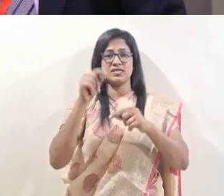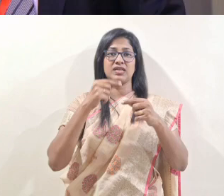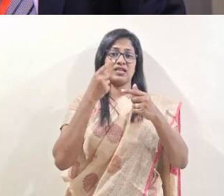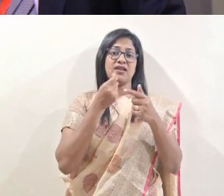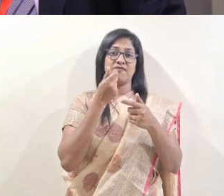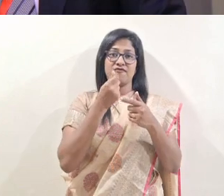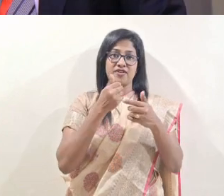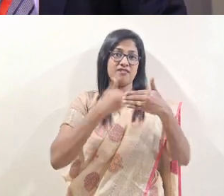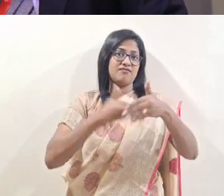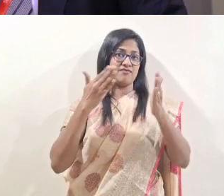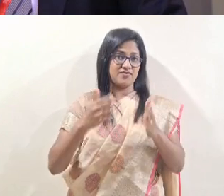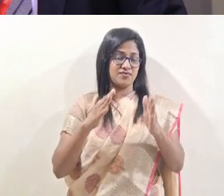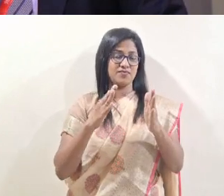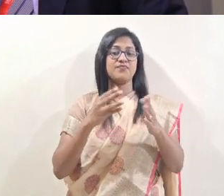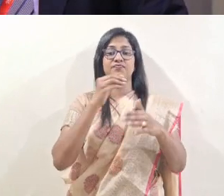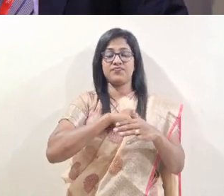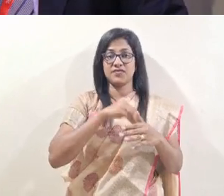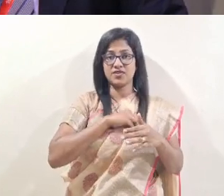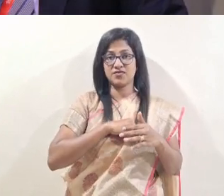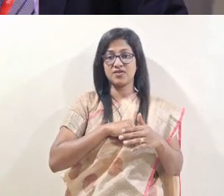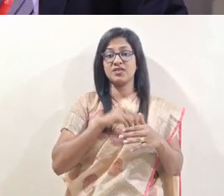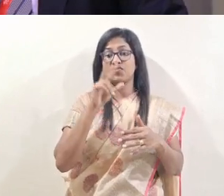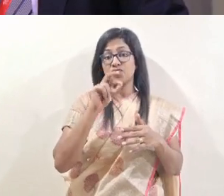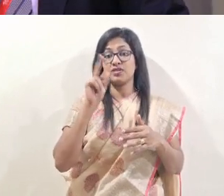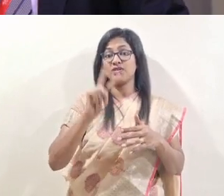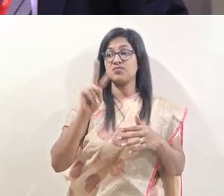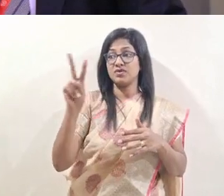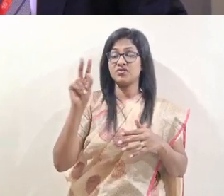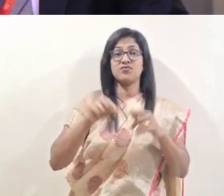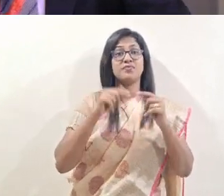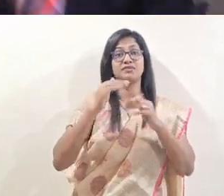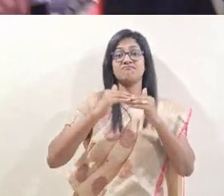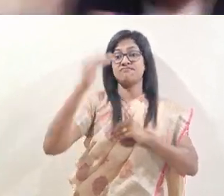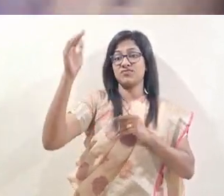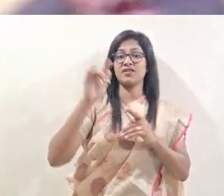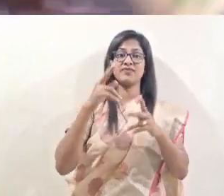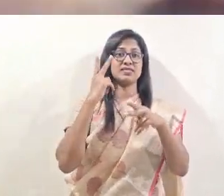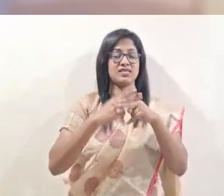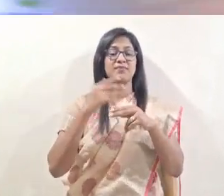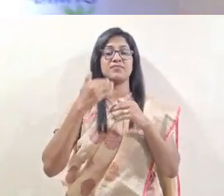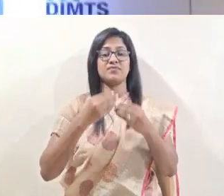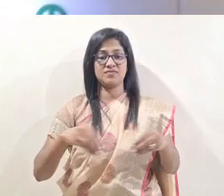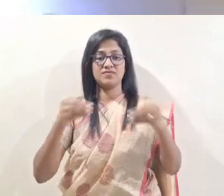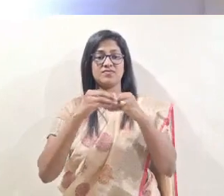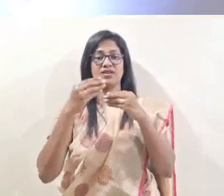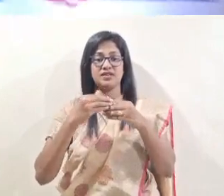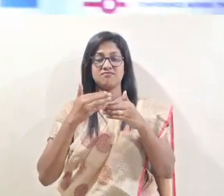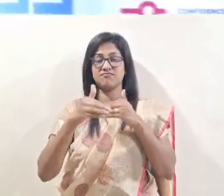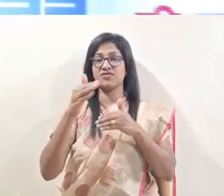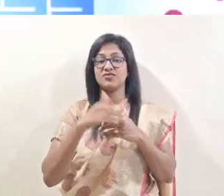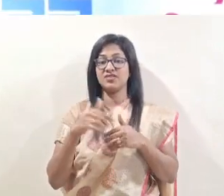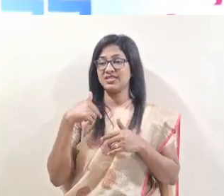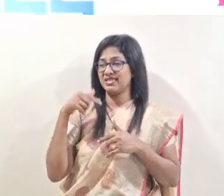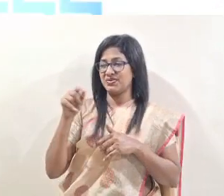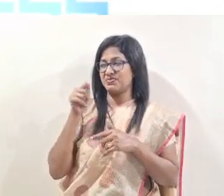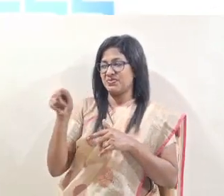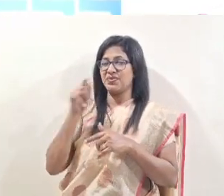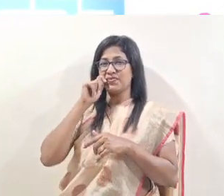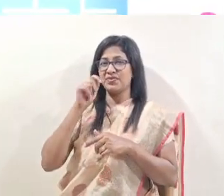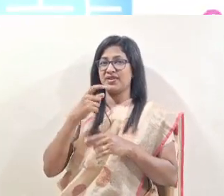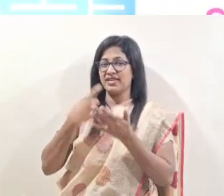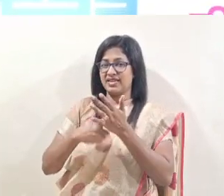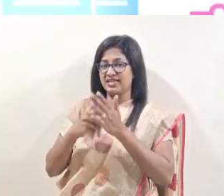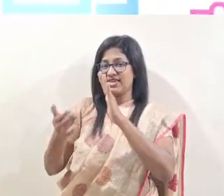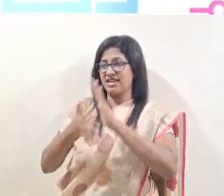need to improve on that. 22% is quite high. So we'll have to, leave Mr. Reddy because he has to take a